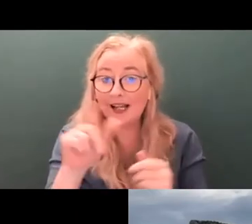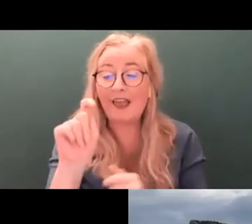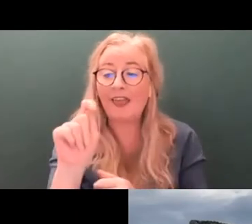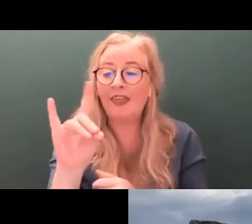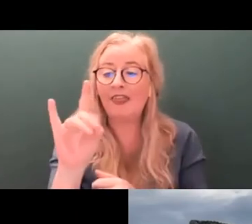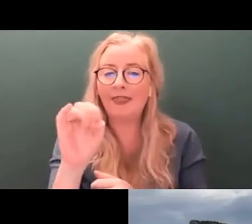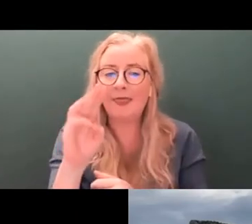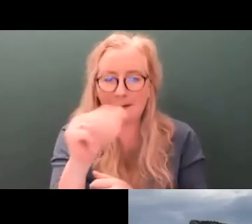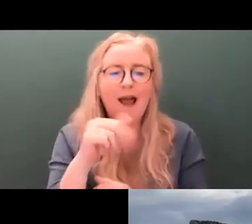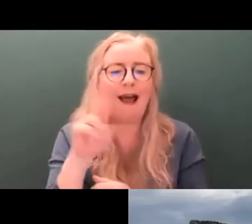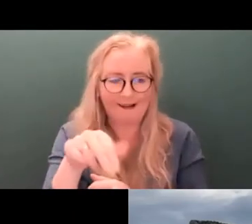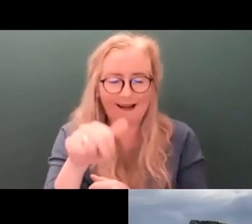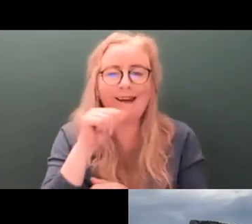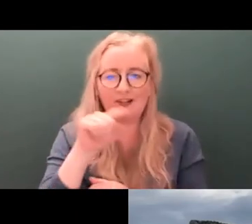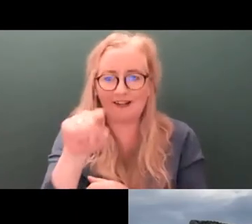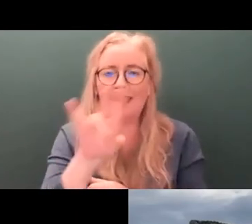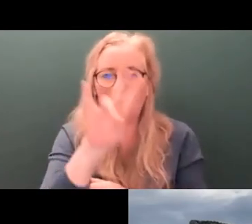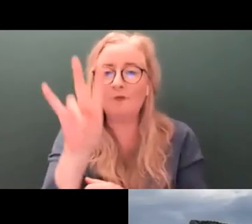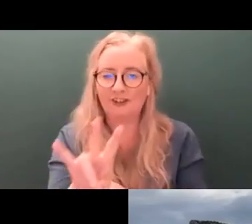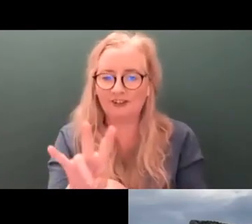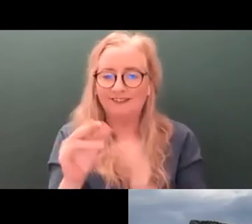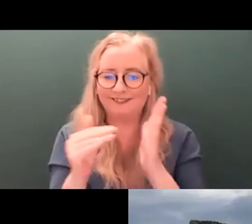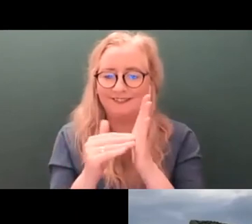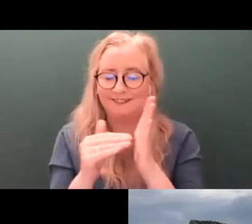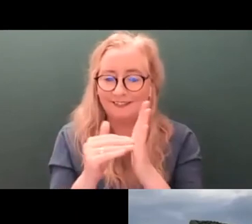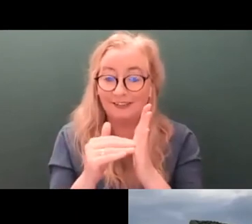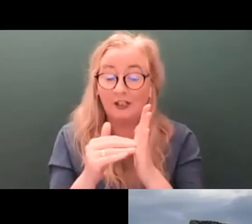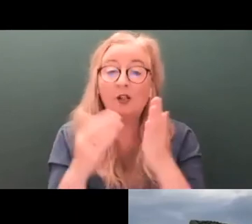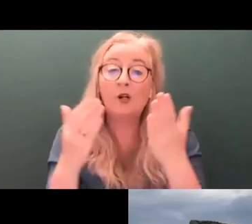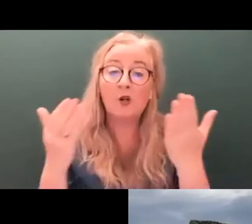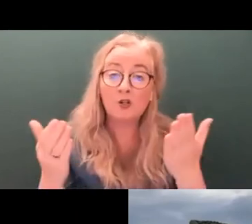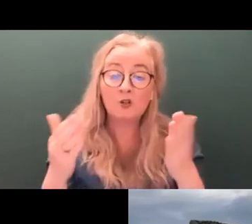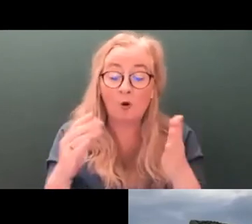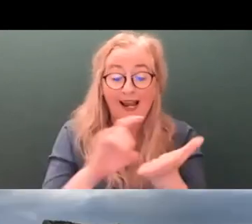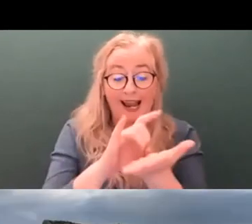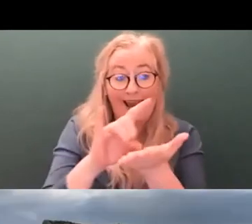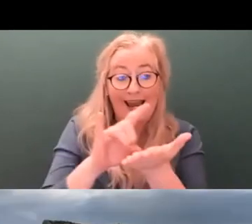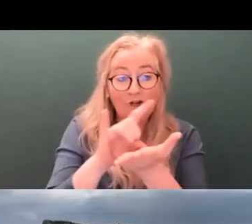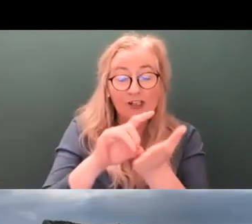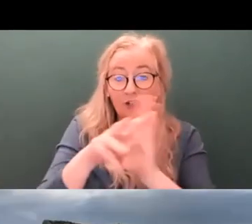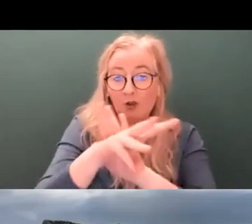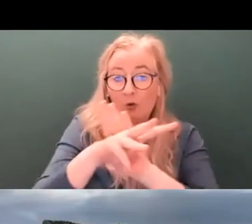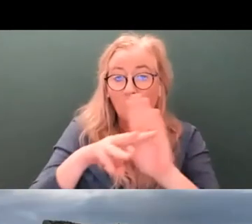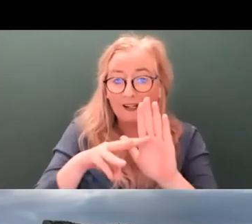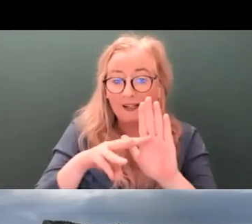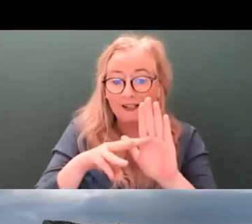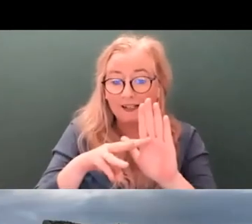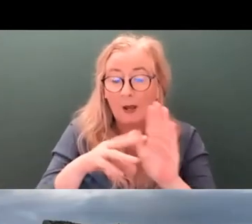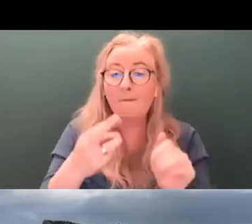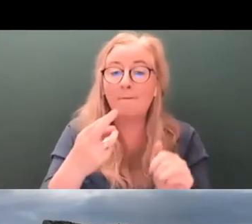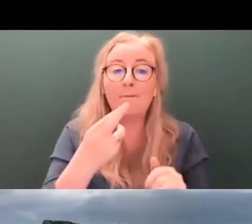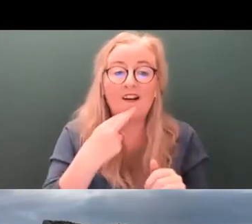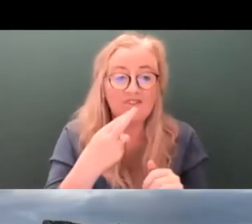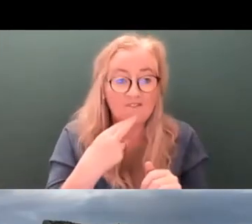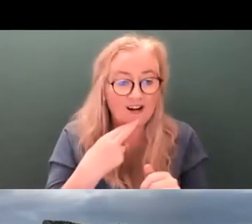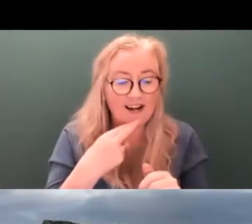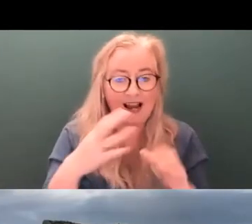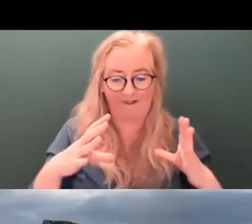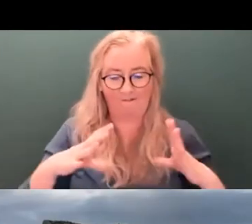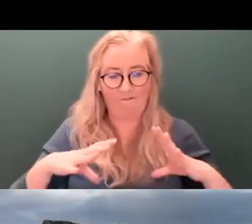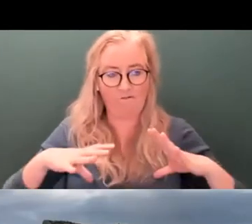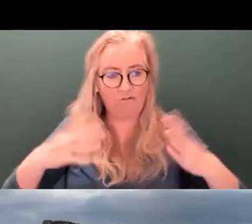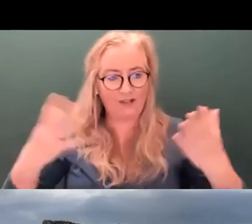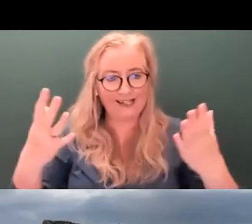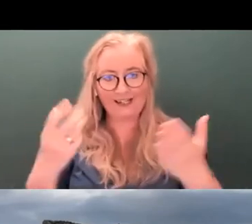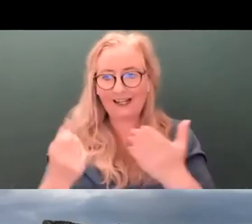answer that one, Susan. Excellent. And so with Heritage Week that the the preferences to have free events, if you're